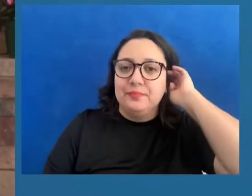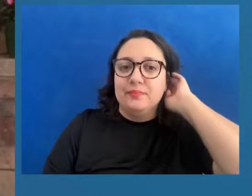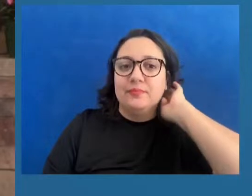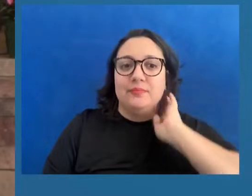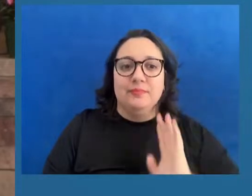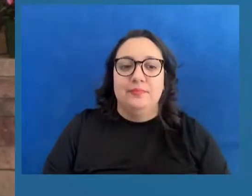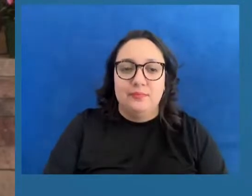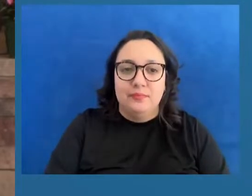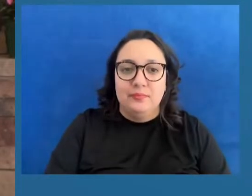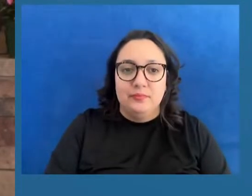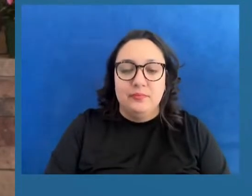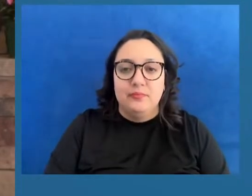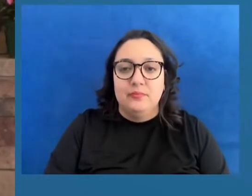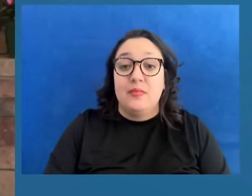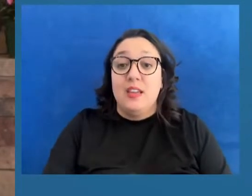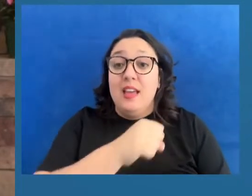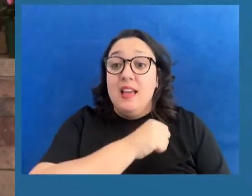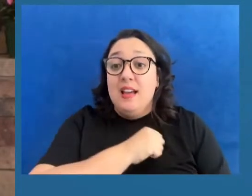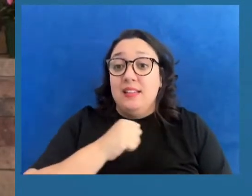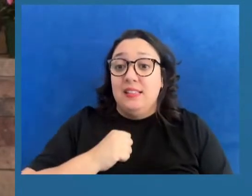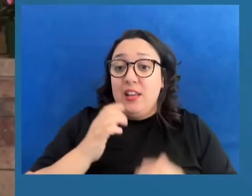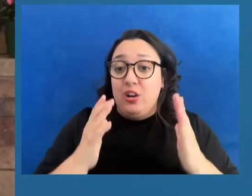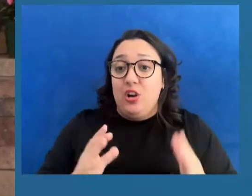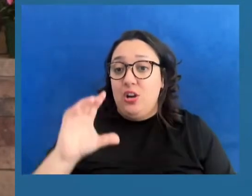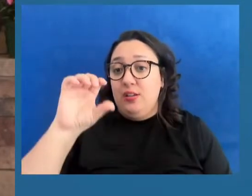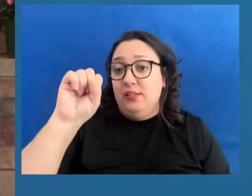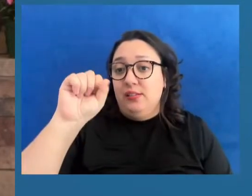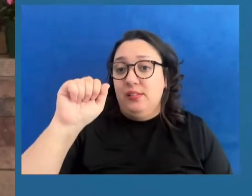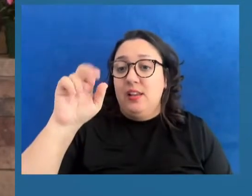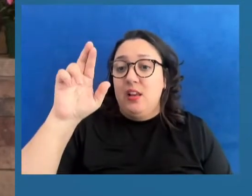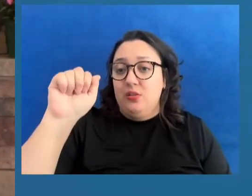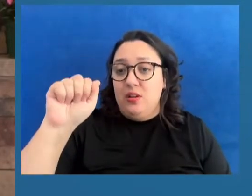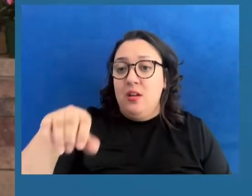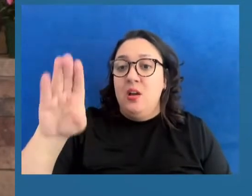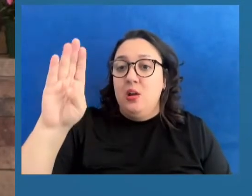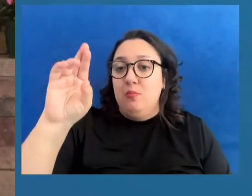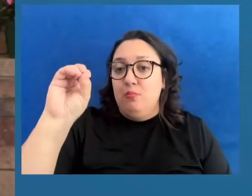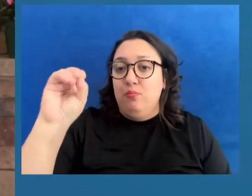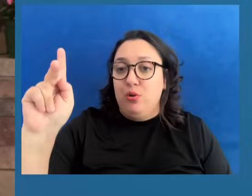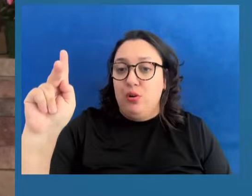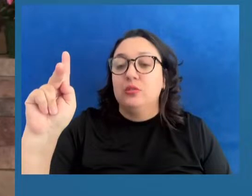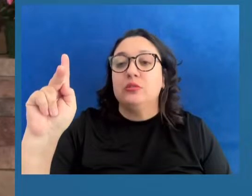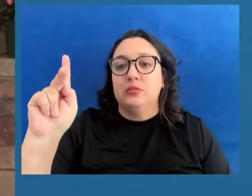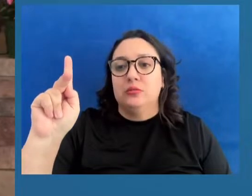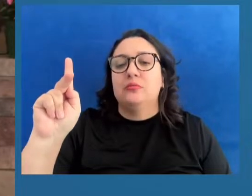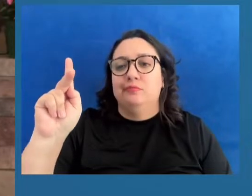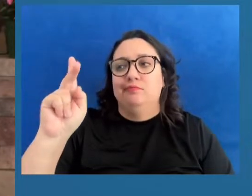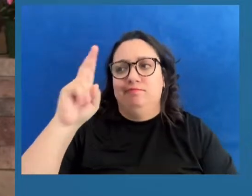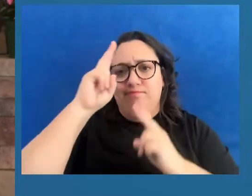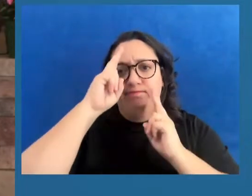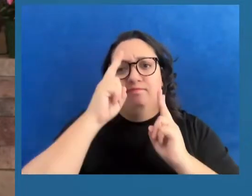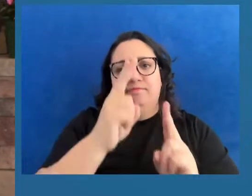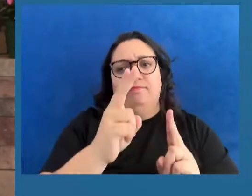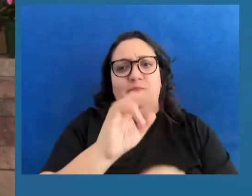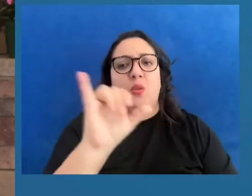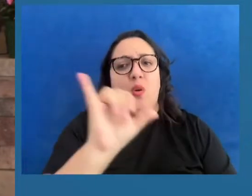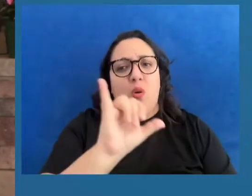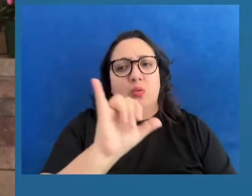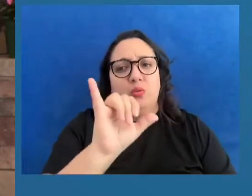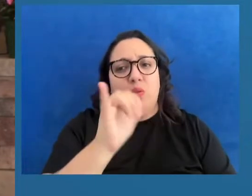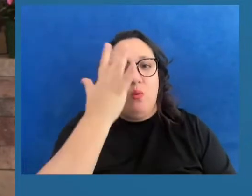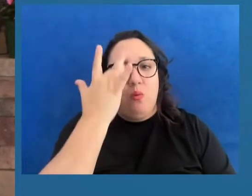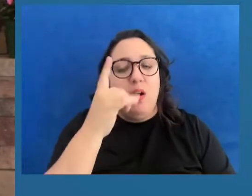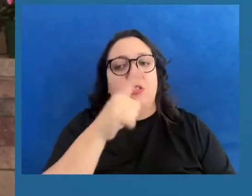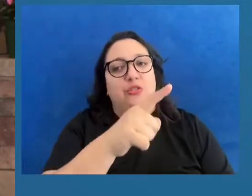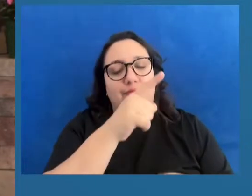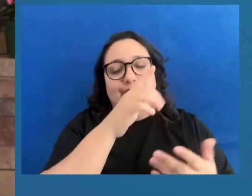Your Senator, Samara Brook, I want to thank her for all she does, and great champion for this area, a real fighter. Assembly Member